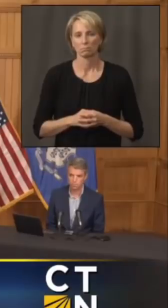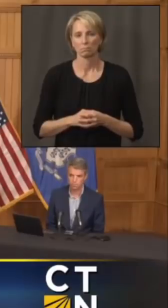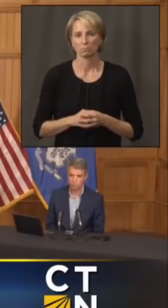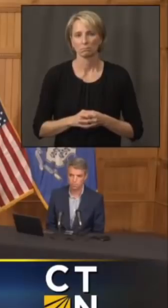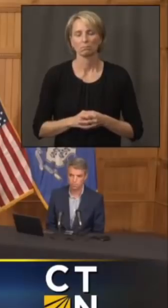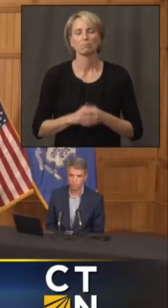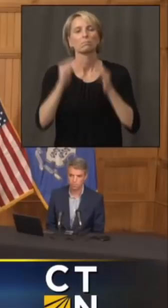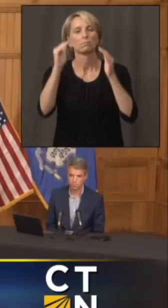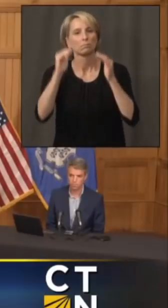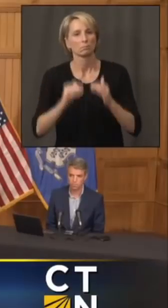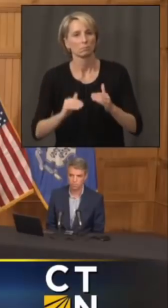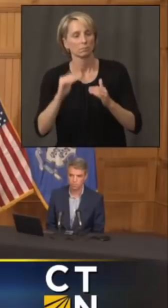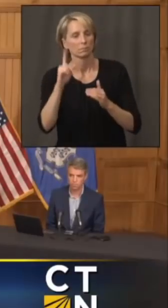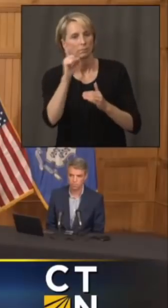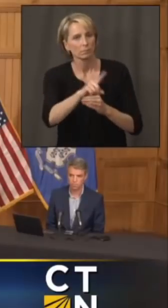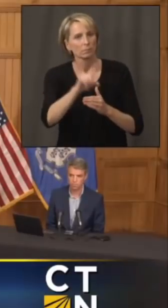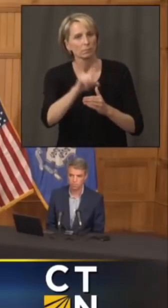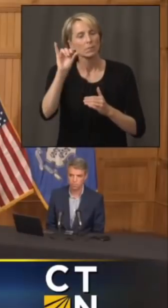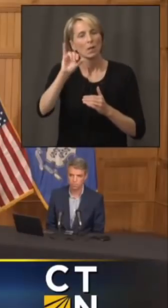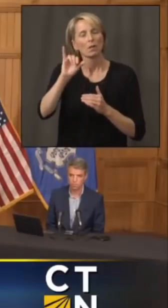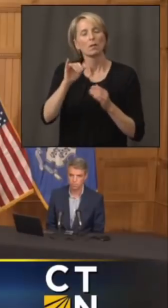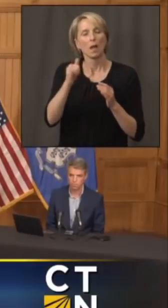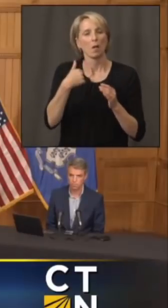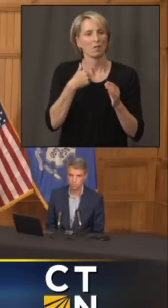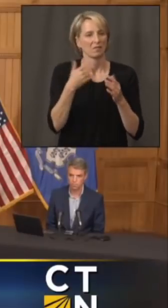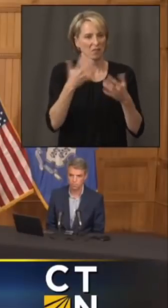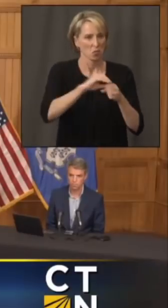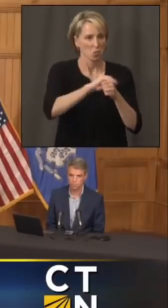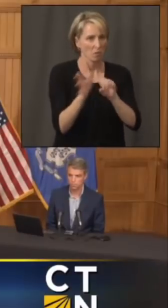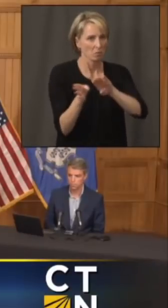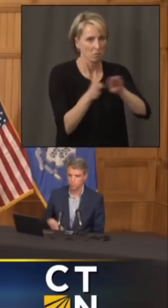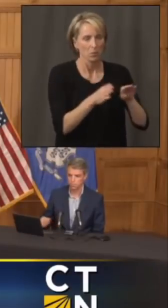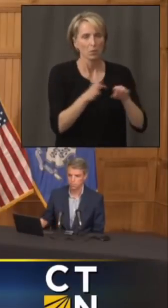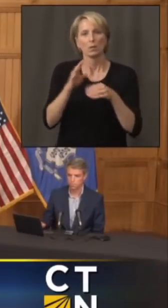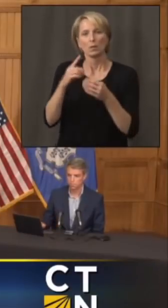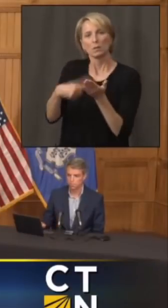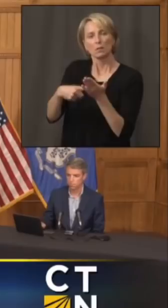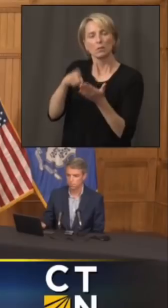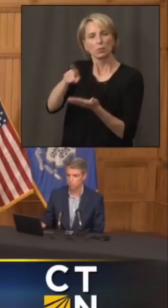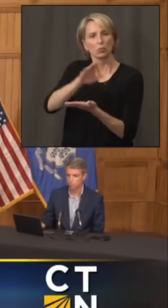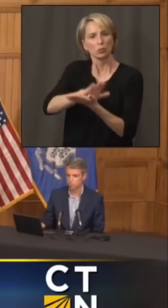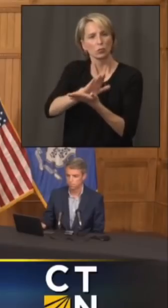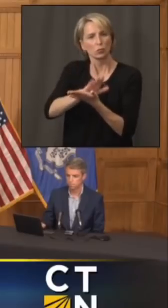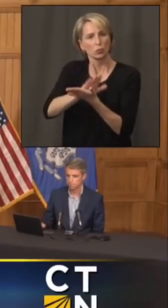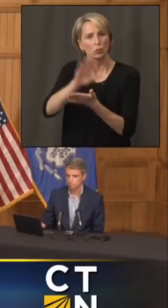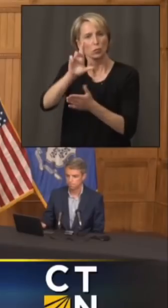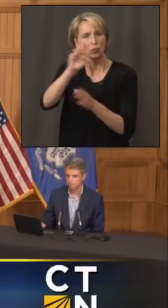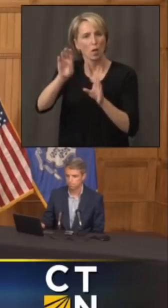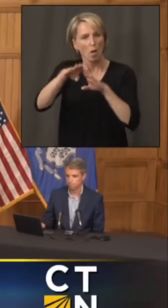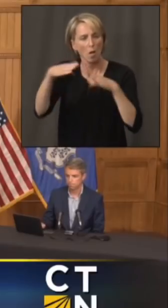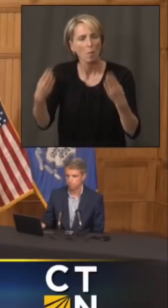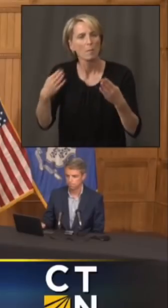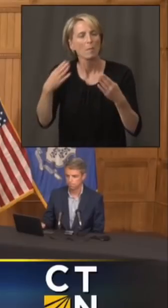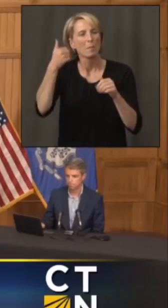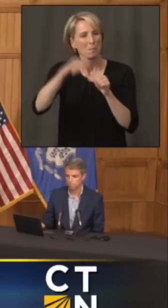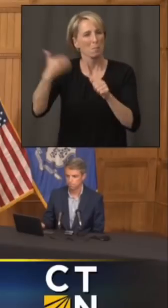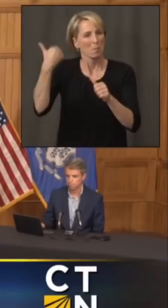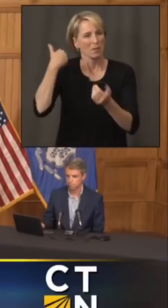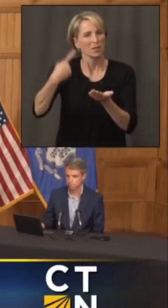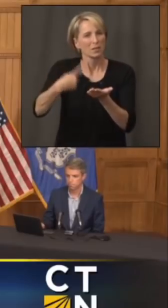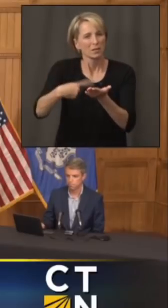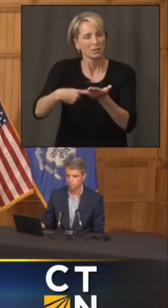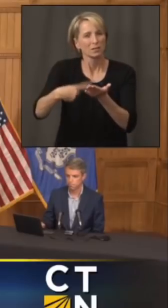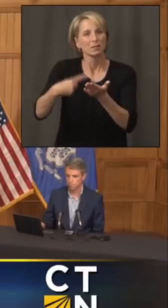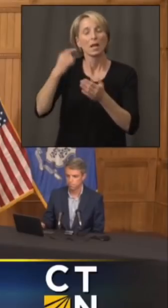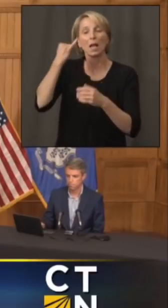And just also in terms of the schools, I know we've talked a lot about if there is a positive case, whether a teacher or a student, that the